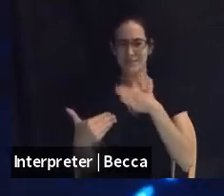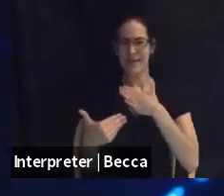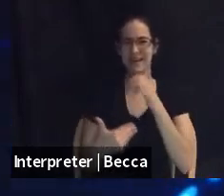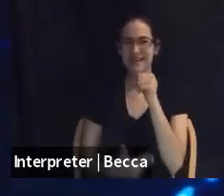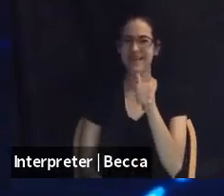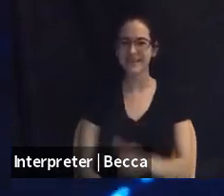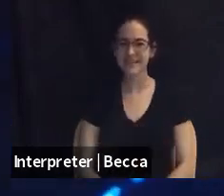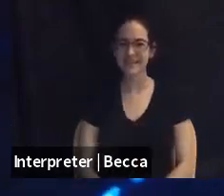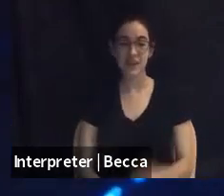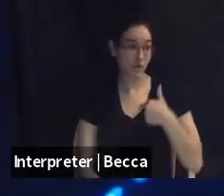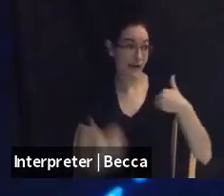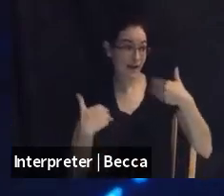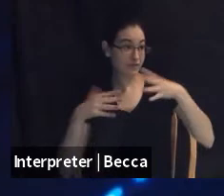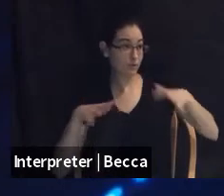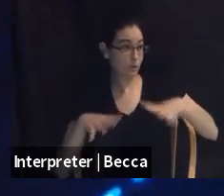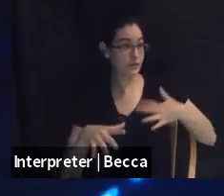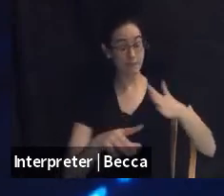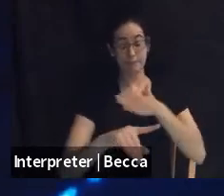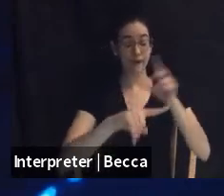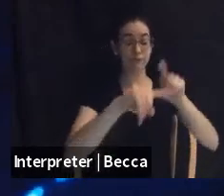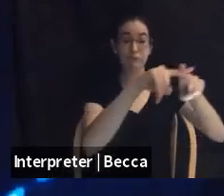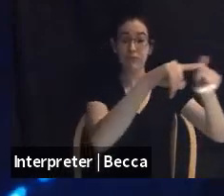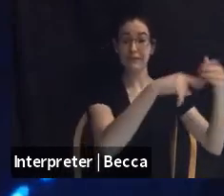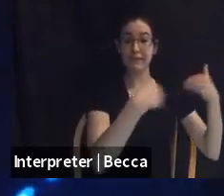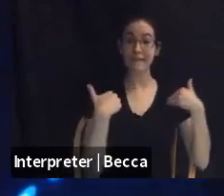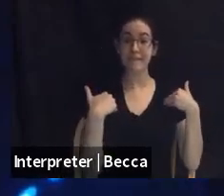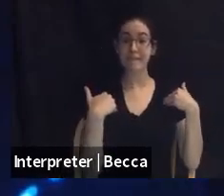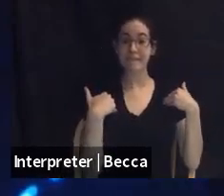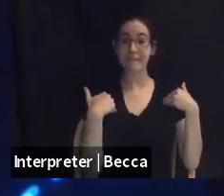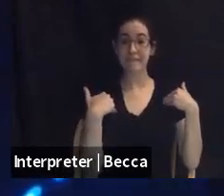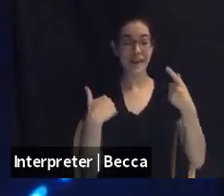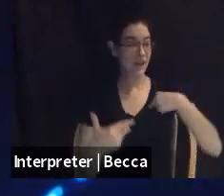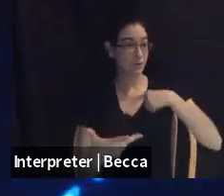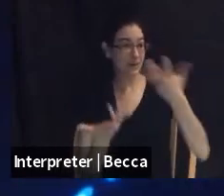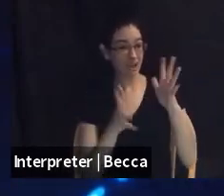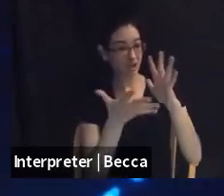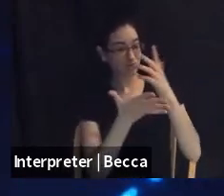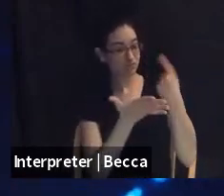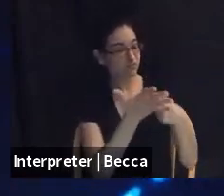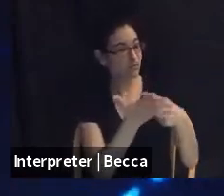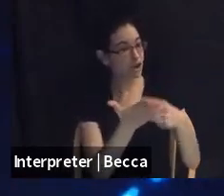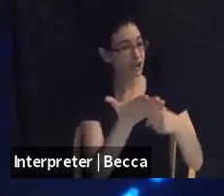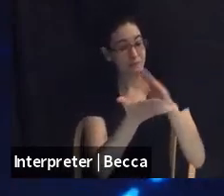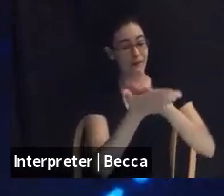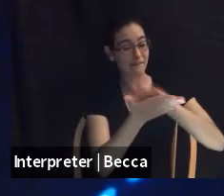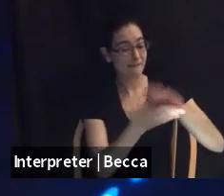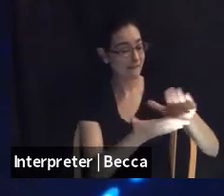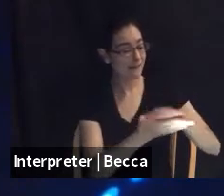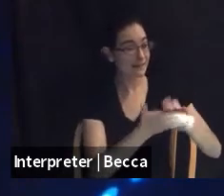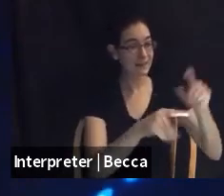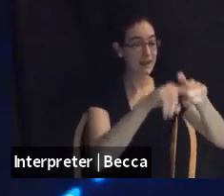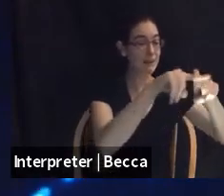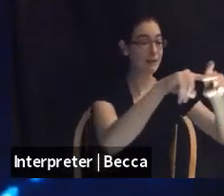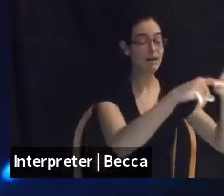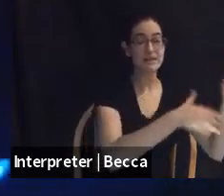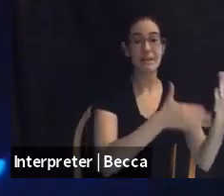I have clothes in my closet, and in the coming weeks, we've already talked about cleaning out our closets and helping out people who might need these clothes and giving